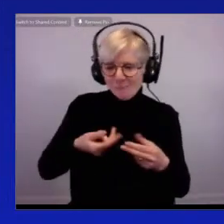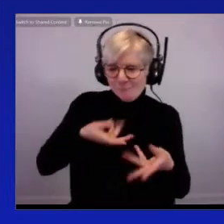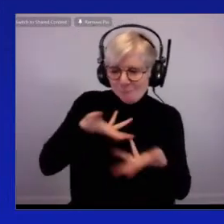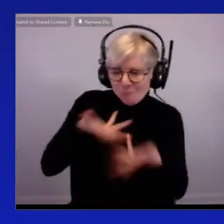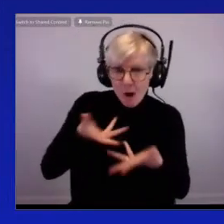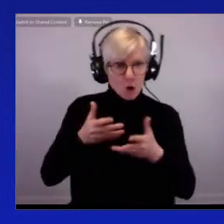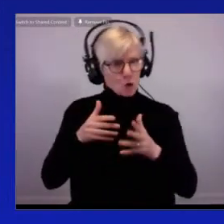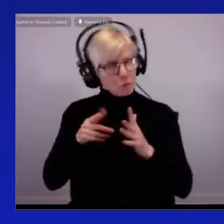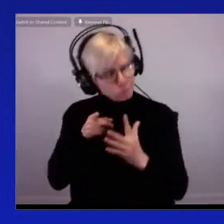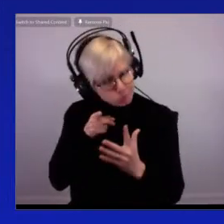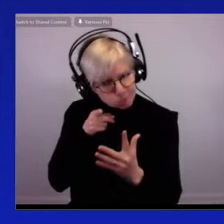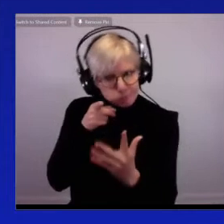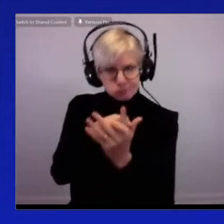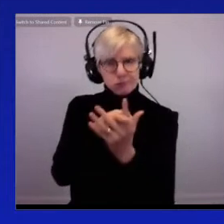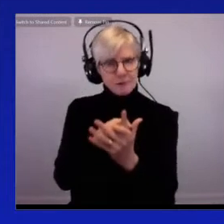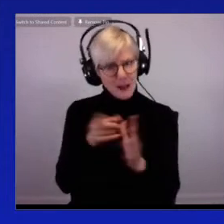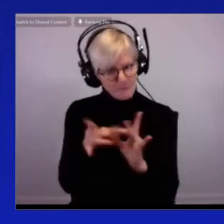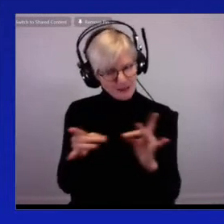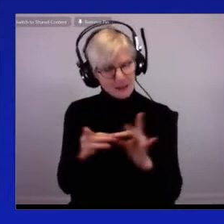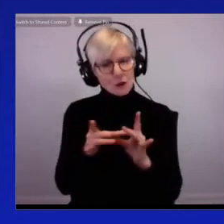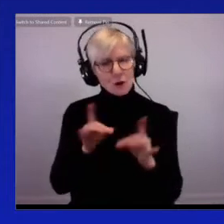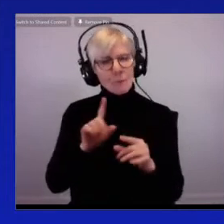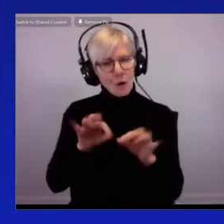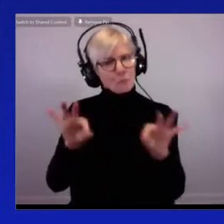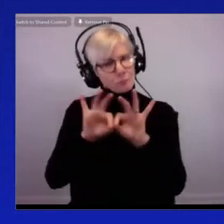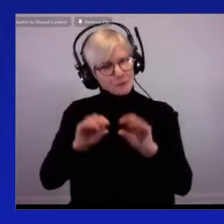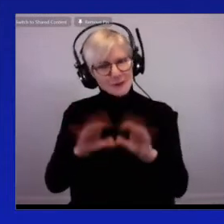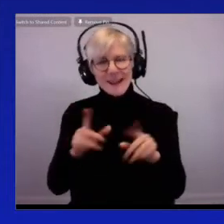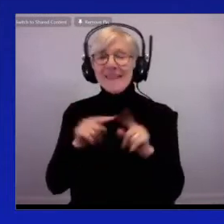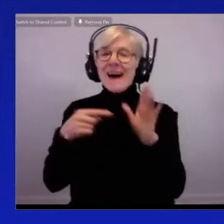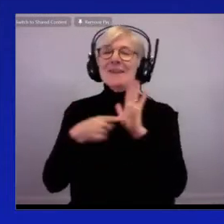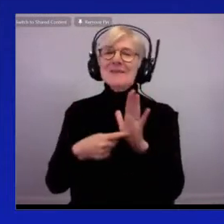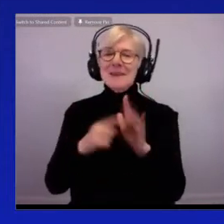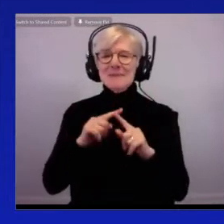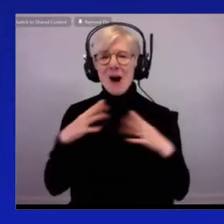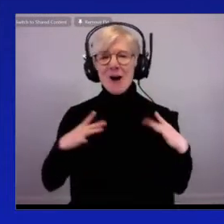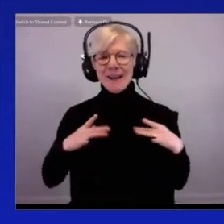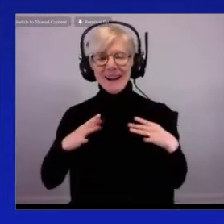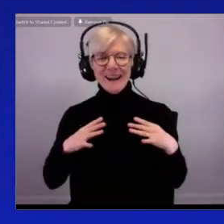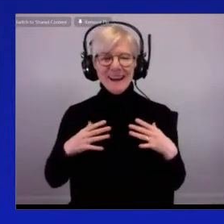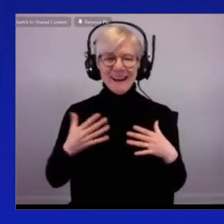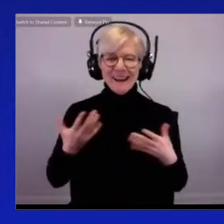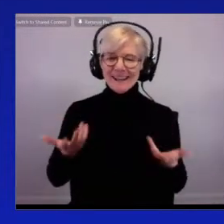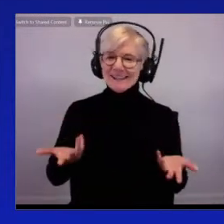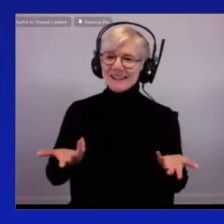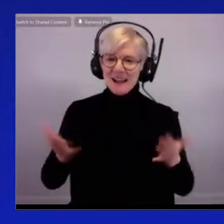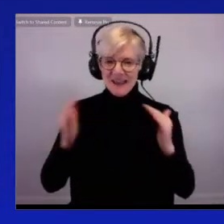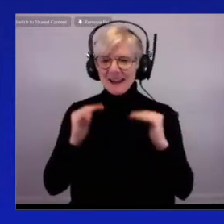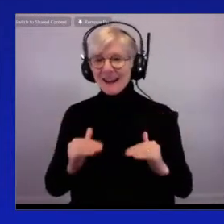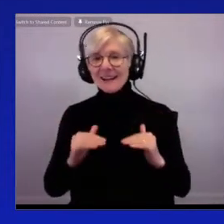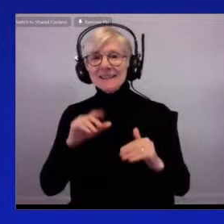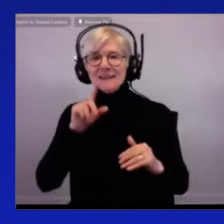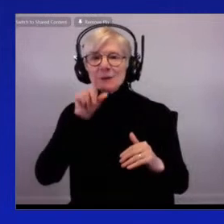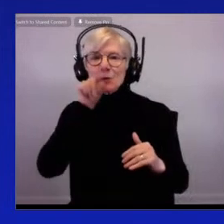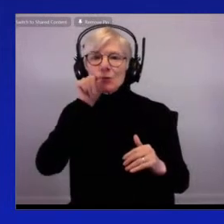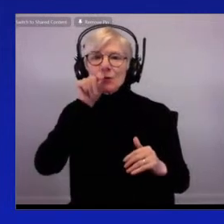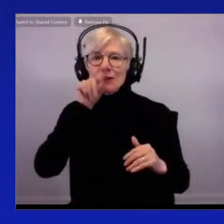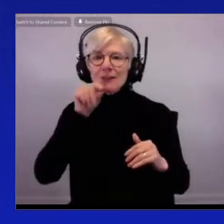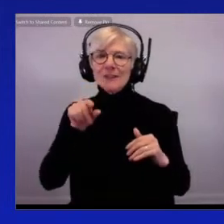message across. So this one here was related to the holiday season. The next